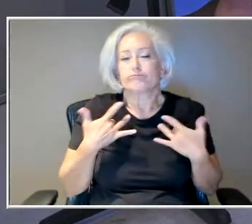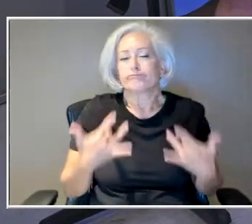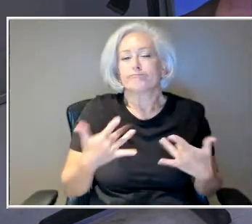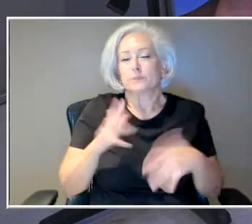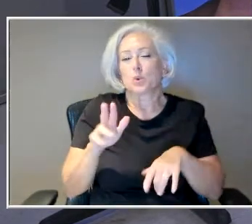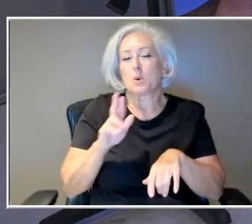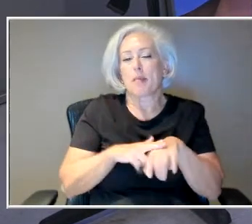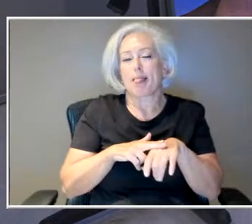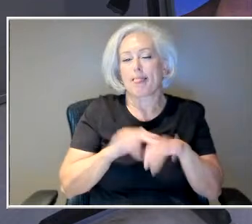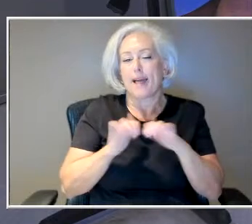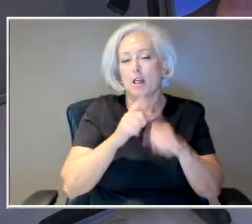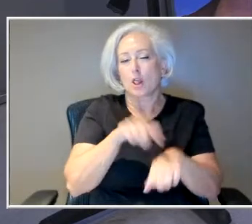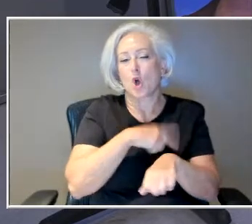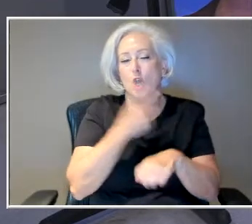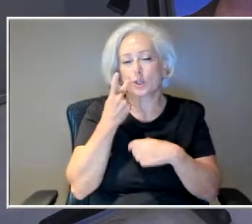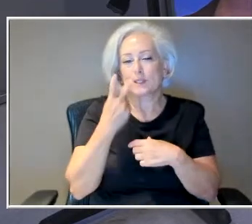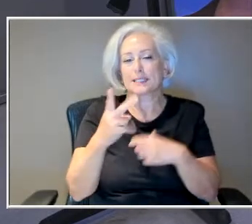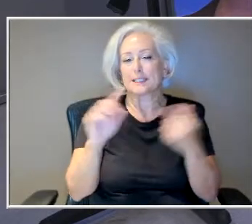One typically thing see? that